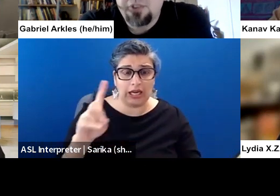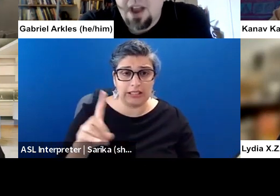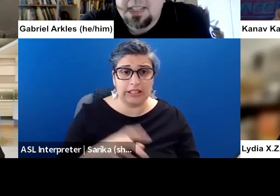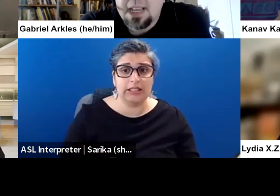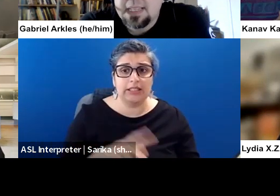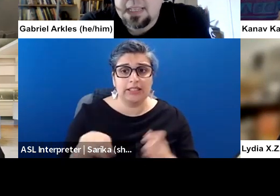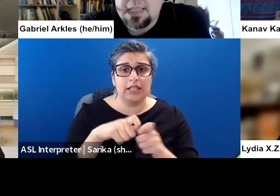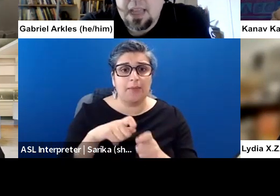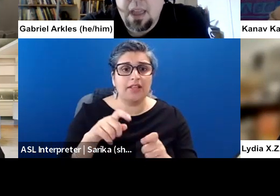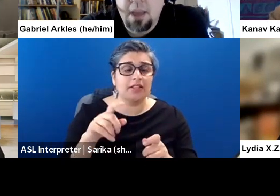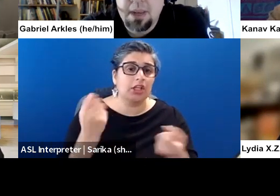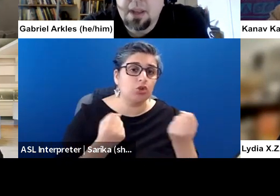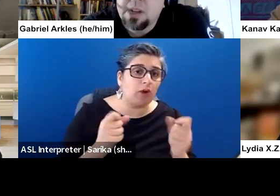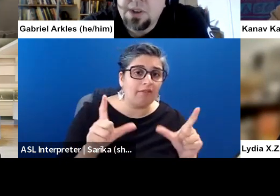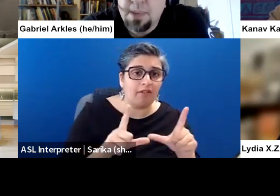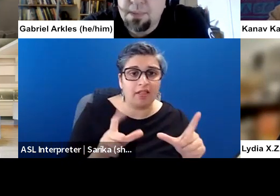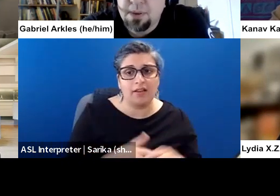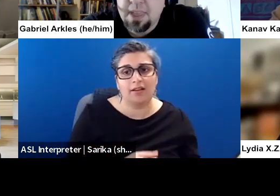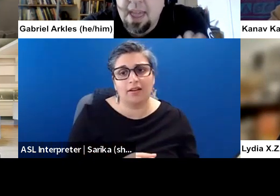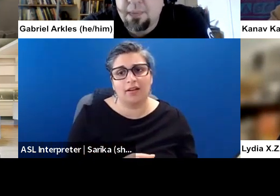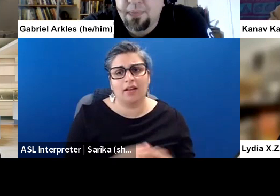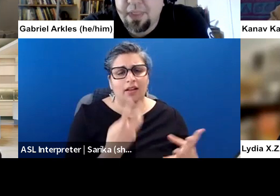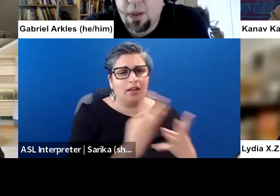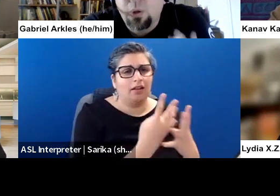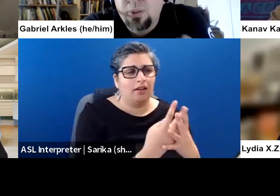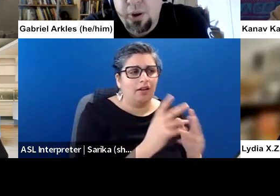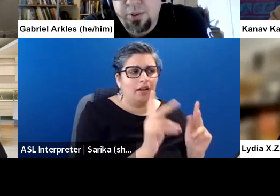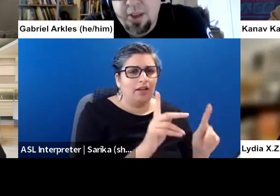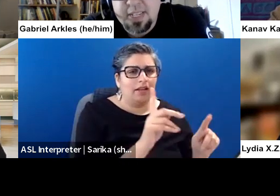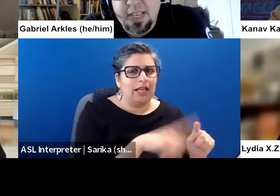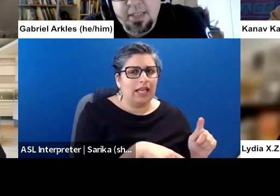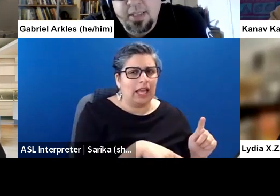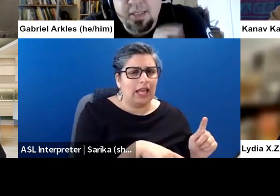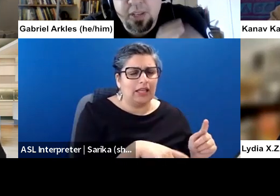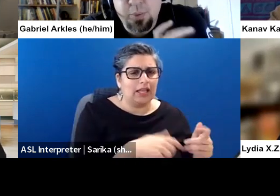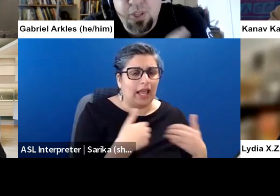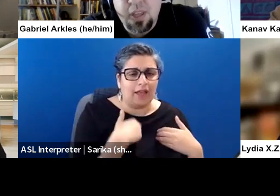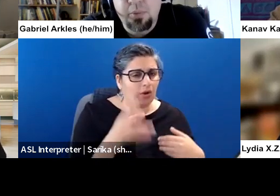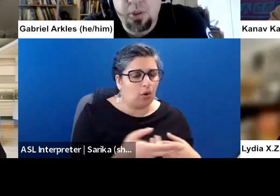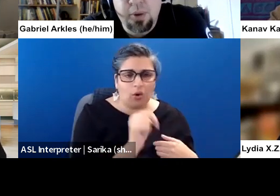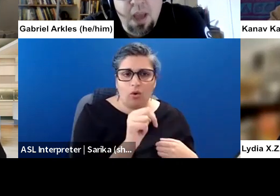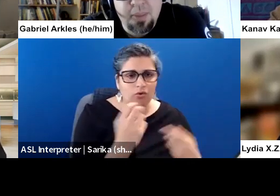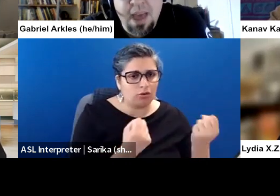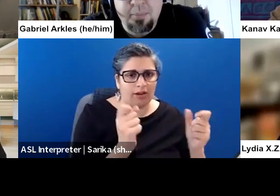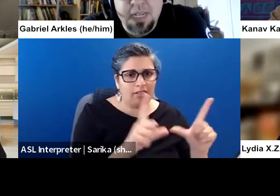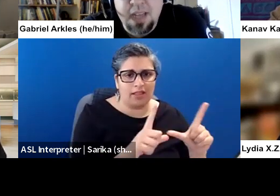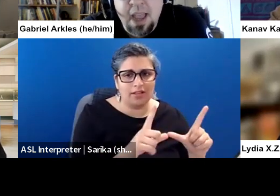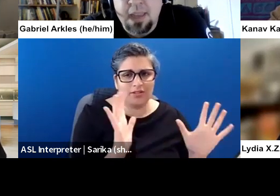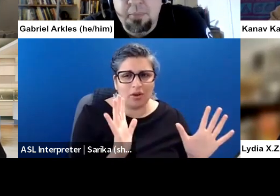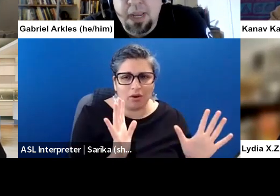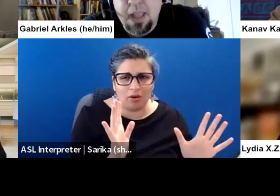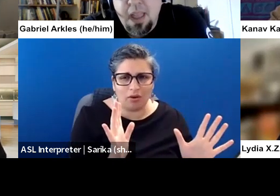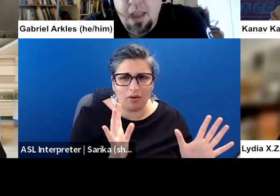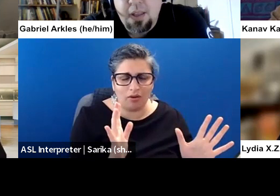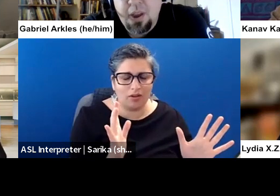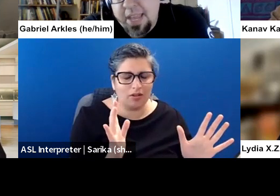specifically on driver's licenses. I mean, incarcerated people can't hold their own driver's licenses, so you would think there would not be that much tie-in,